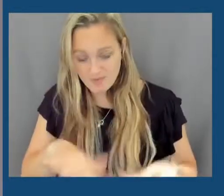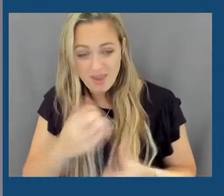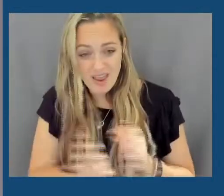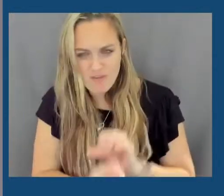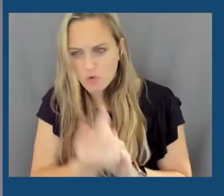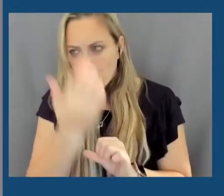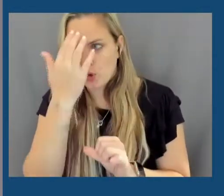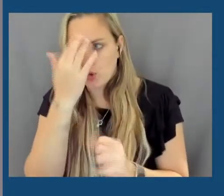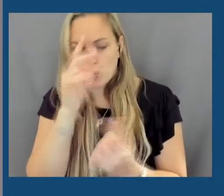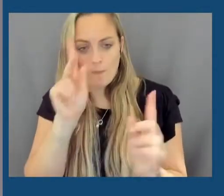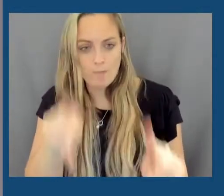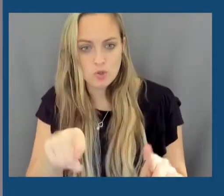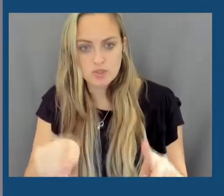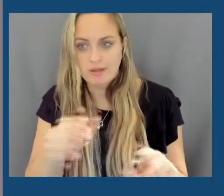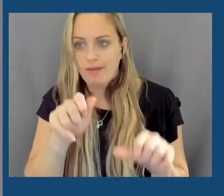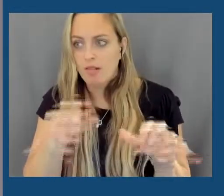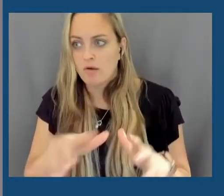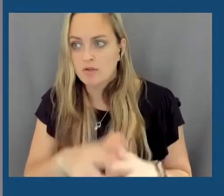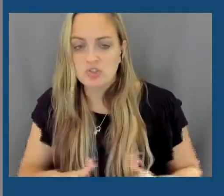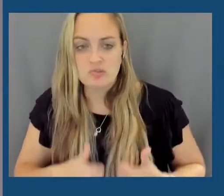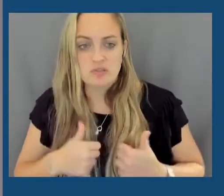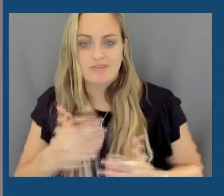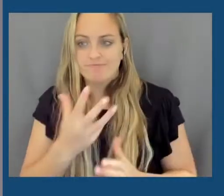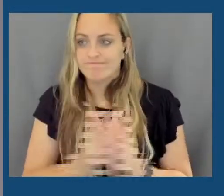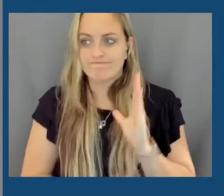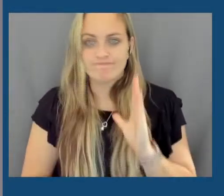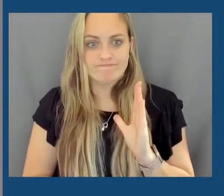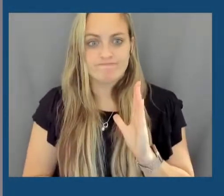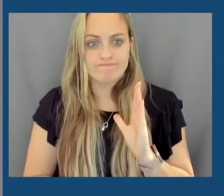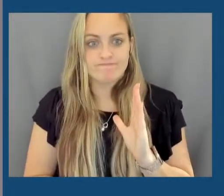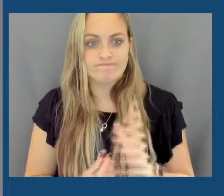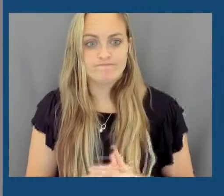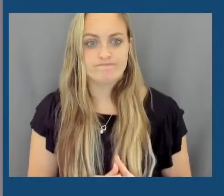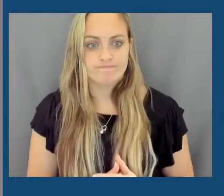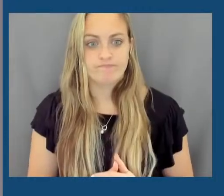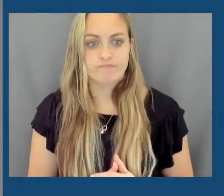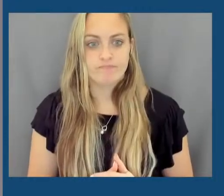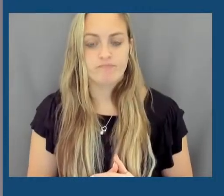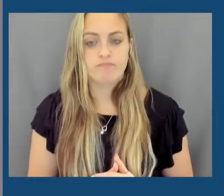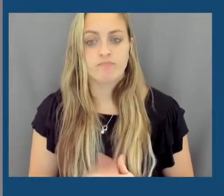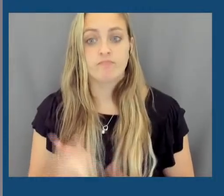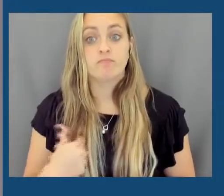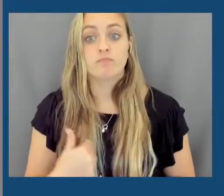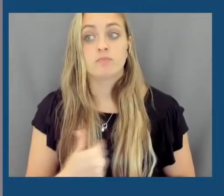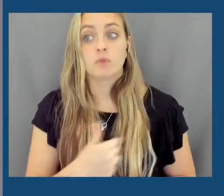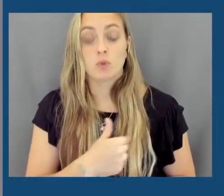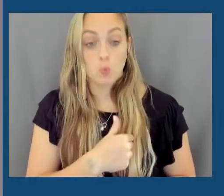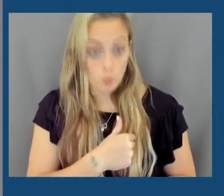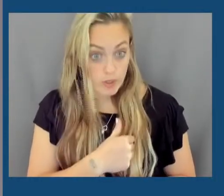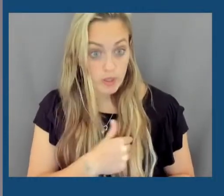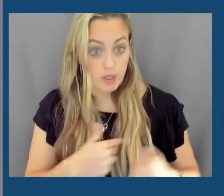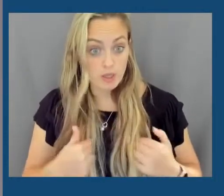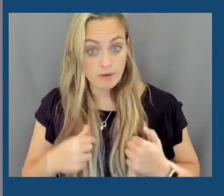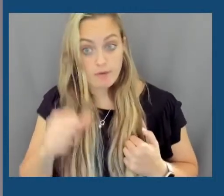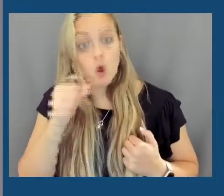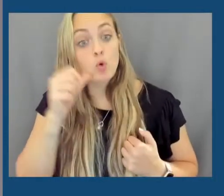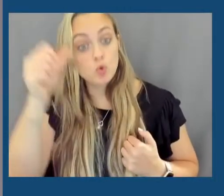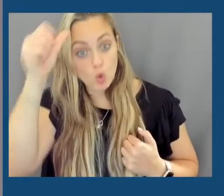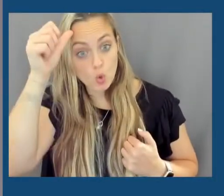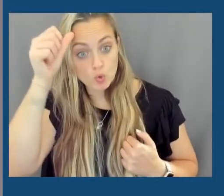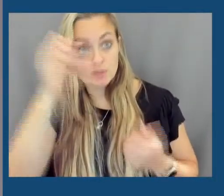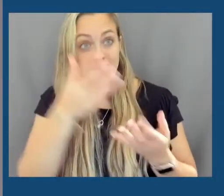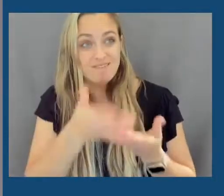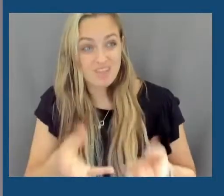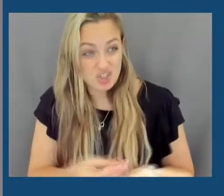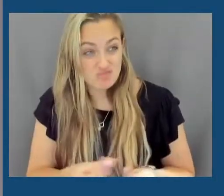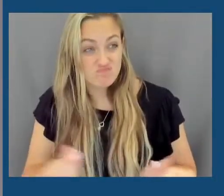or a parent who lost a friend. It was devastating. We have moved on. I'm telling you, our kids have not.